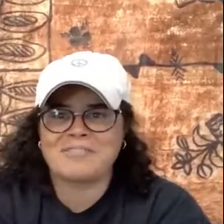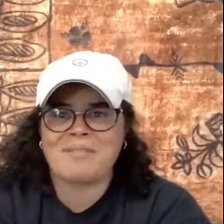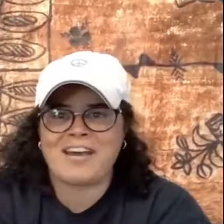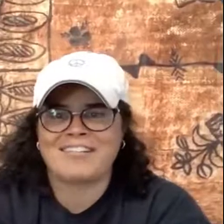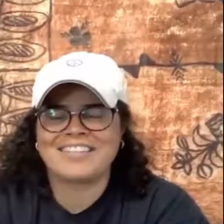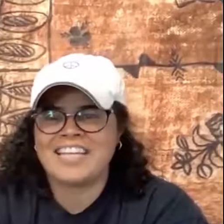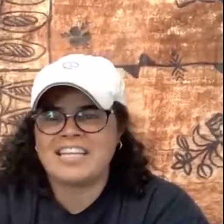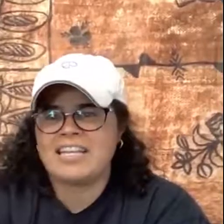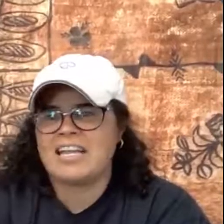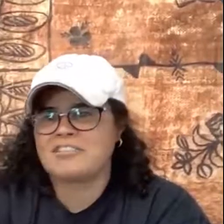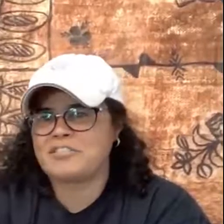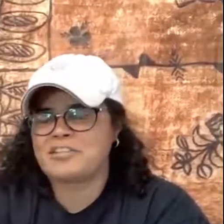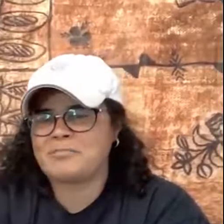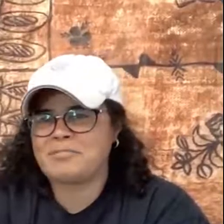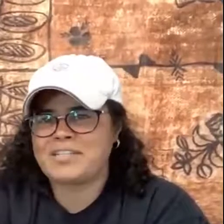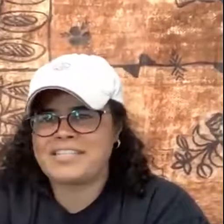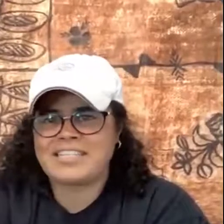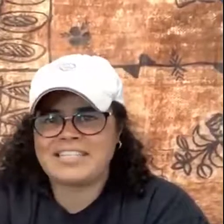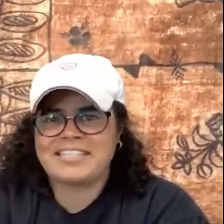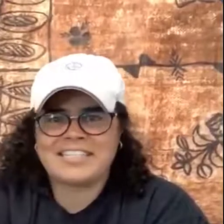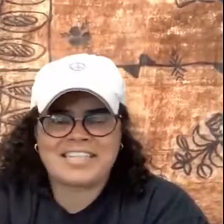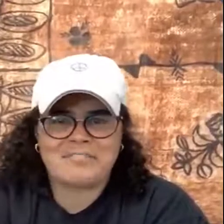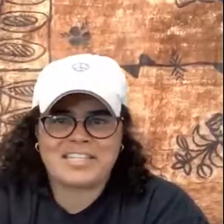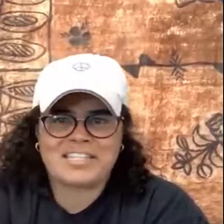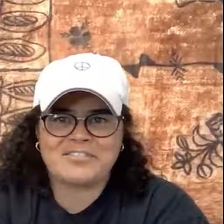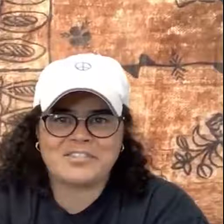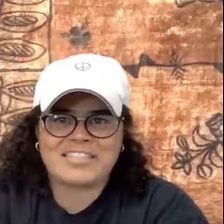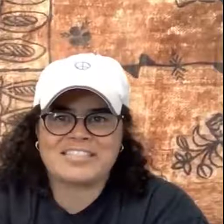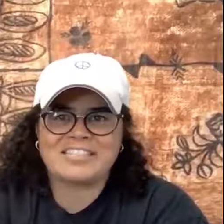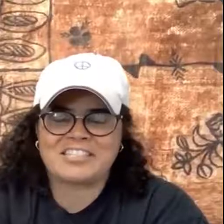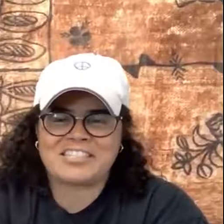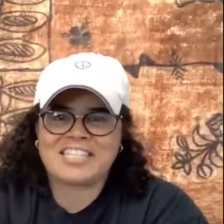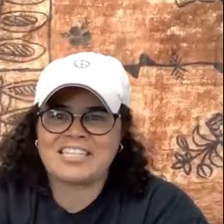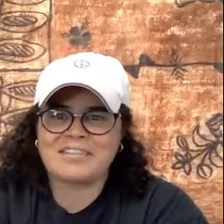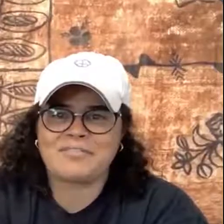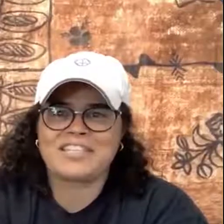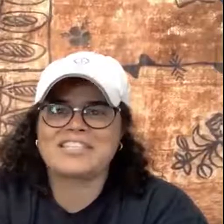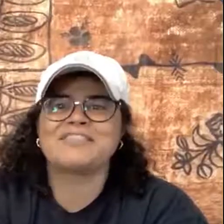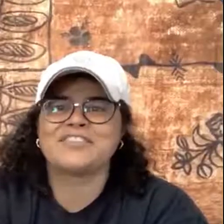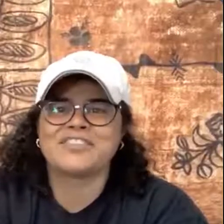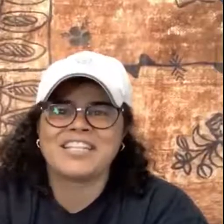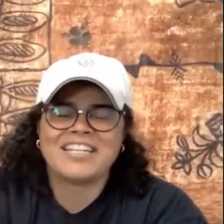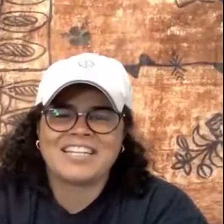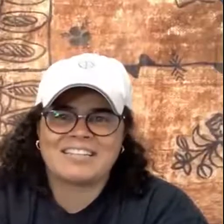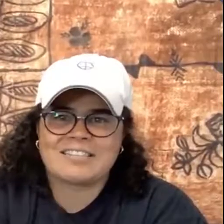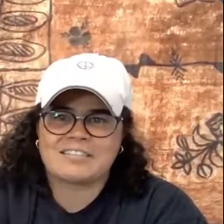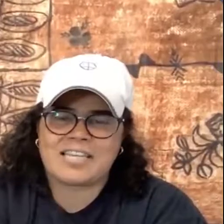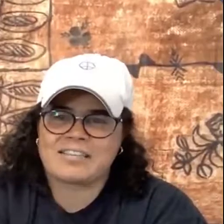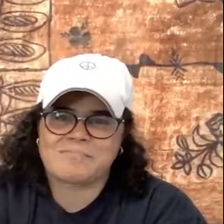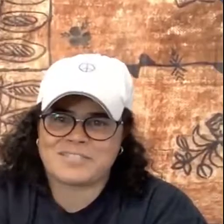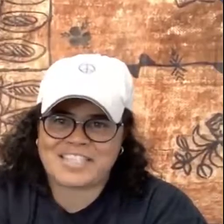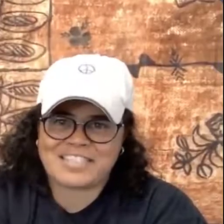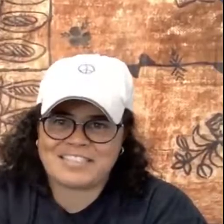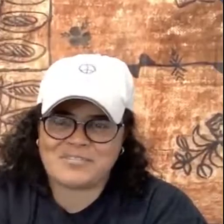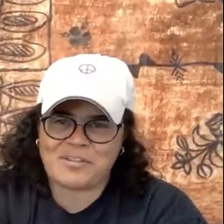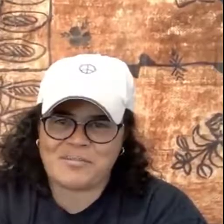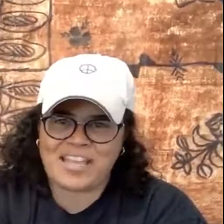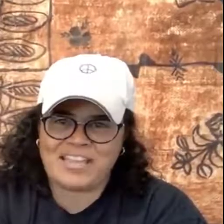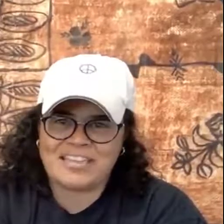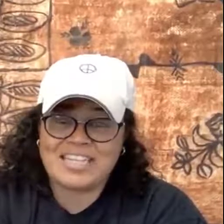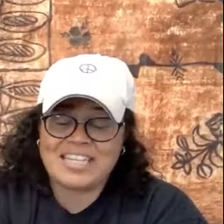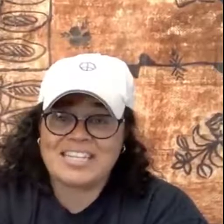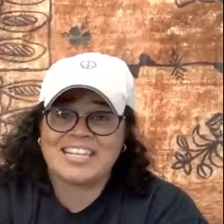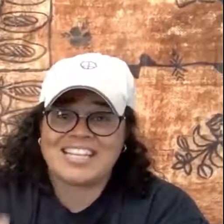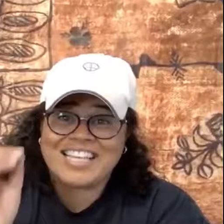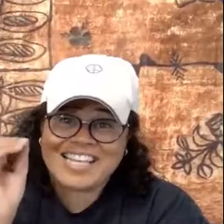told us about. And also we recently did a festival, the Indigenous Healing Festival, and so taken presenters from